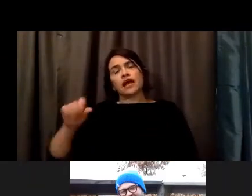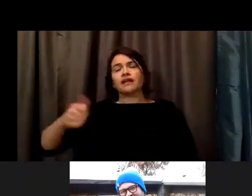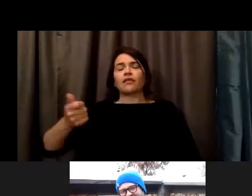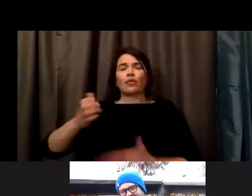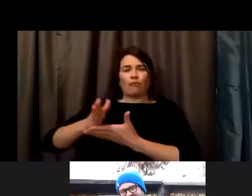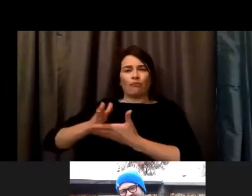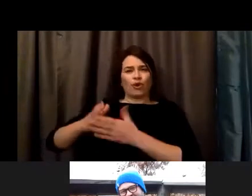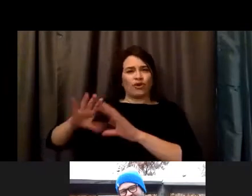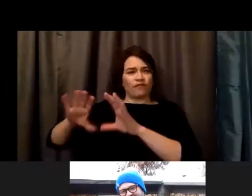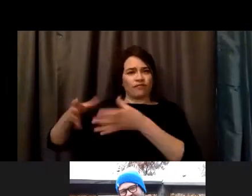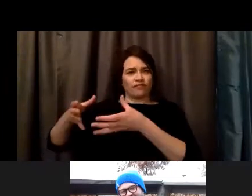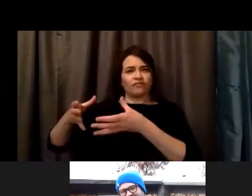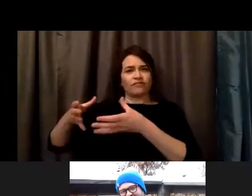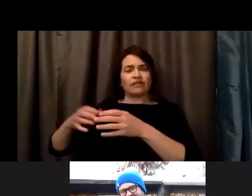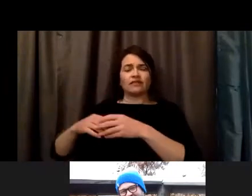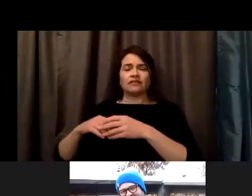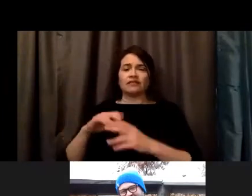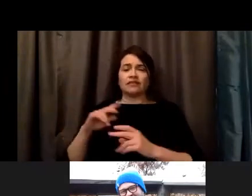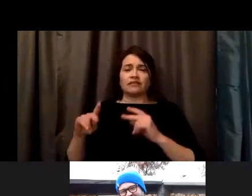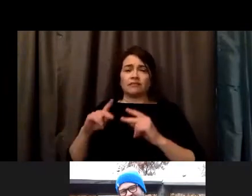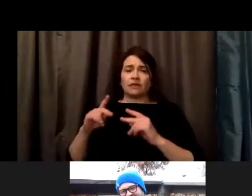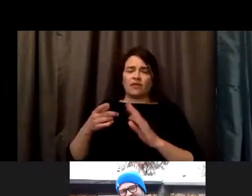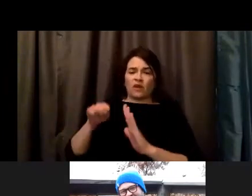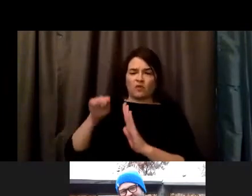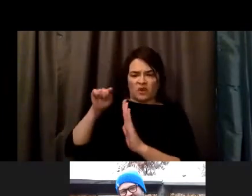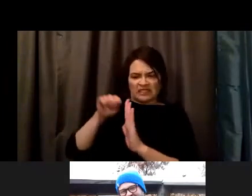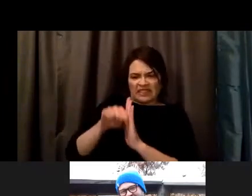were executed, that were exterminated.